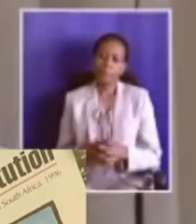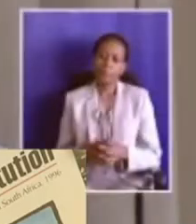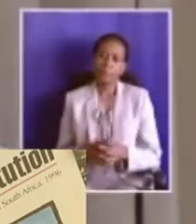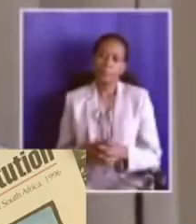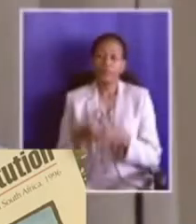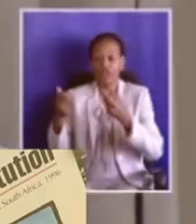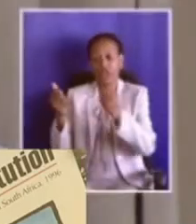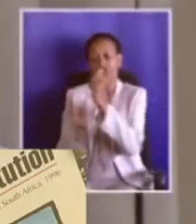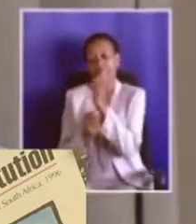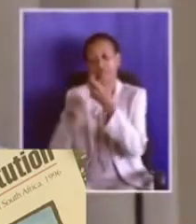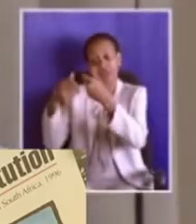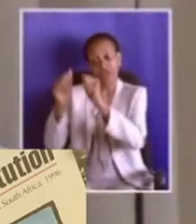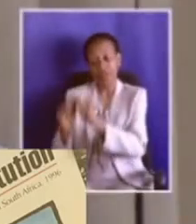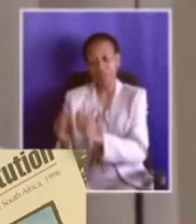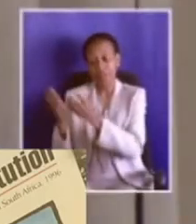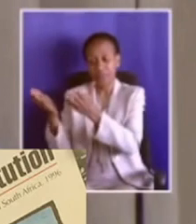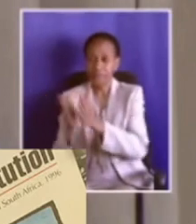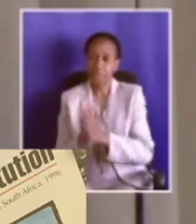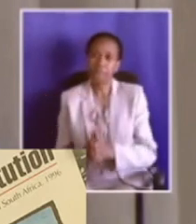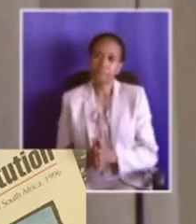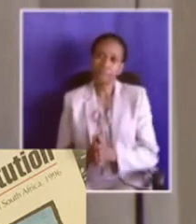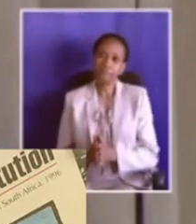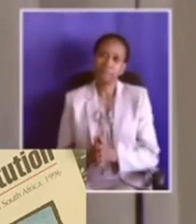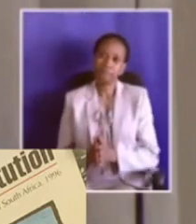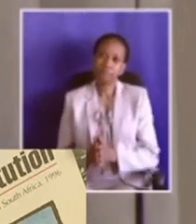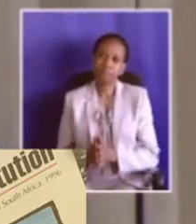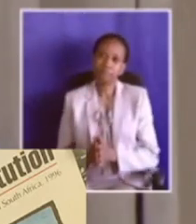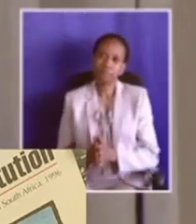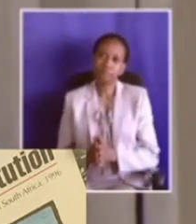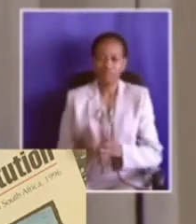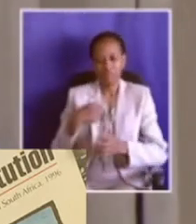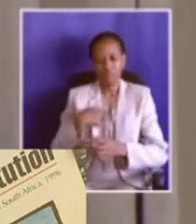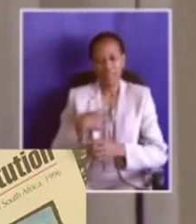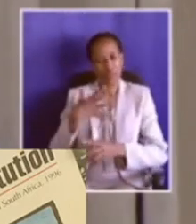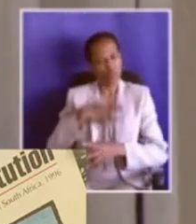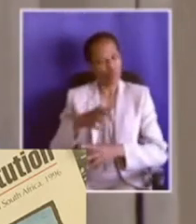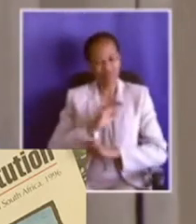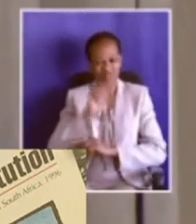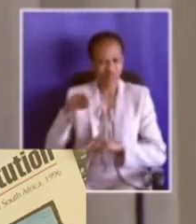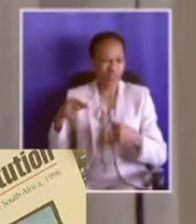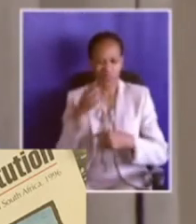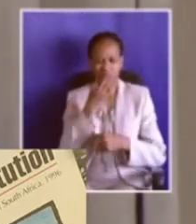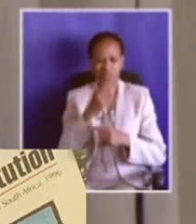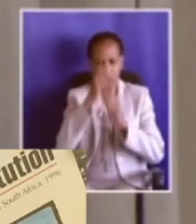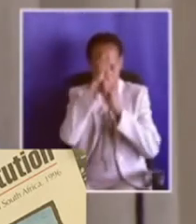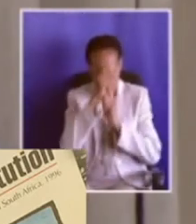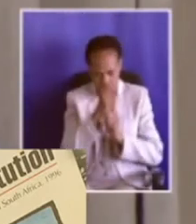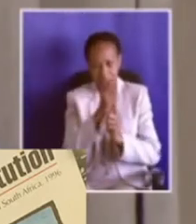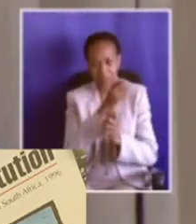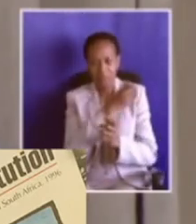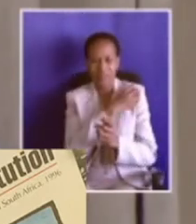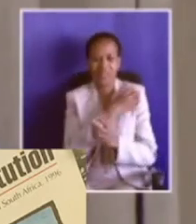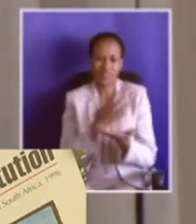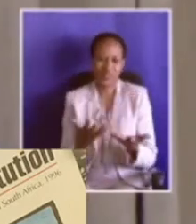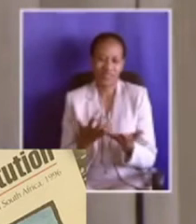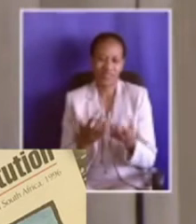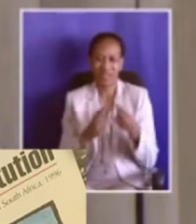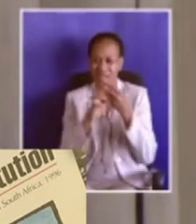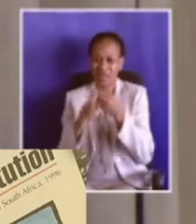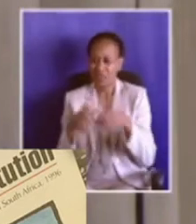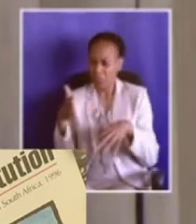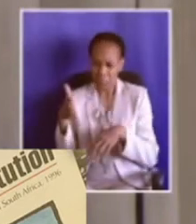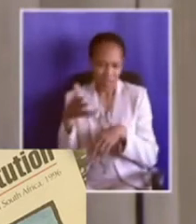Honorable Deputy Chairperson, I would have said honorable ministers, but we have none here, online or in the